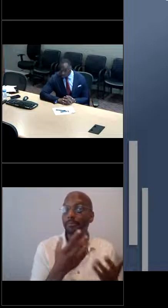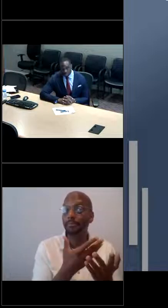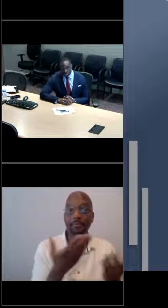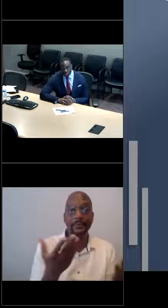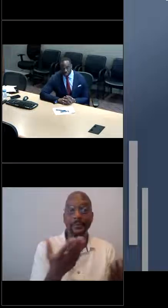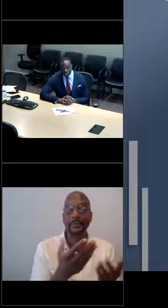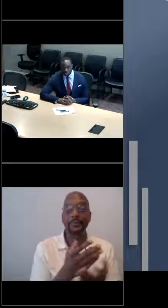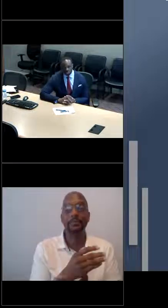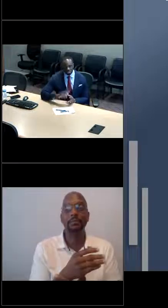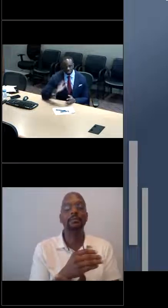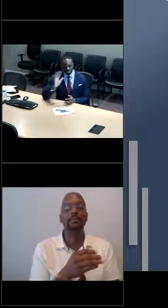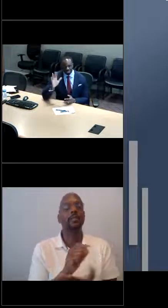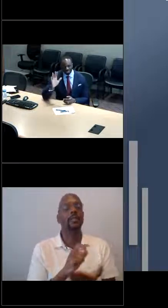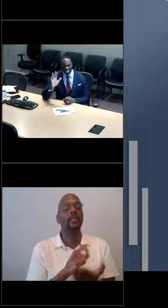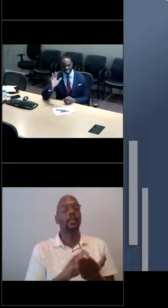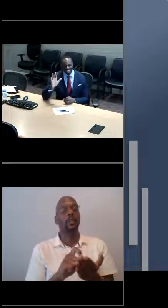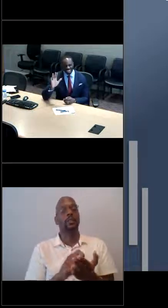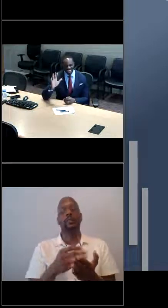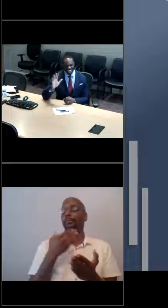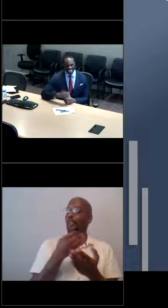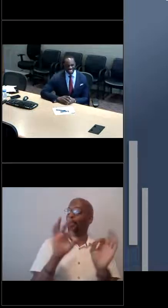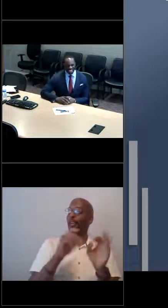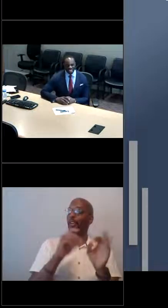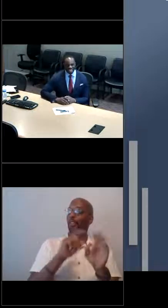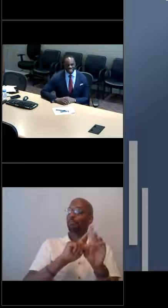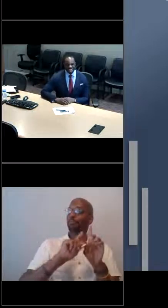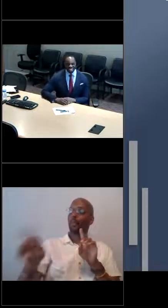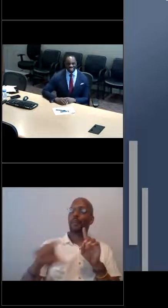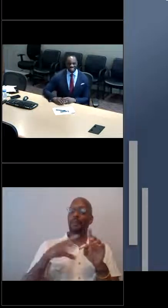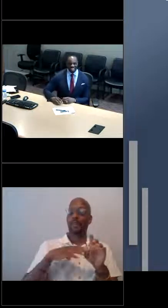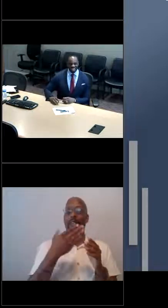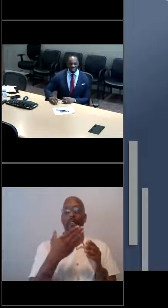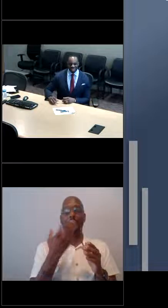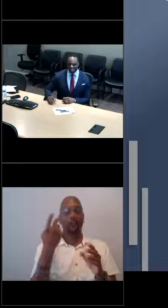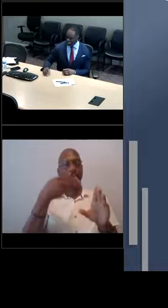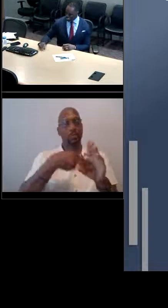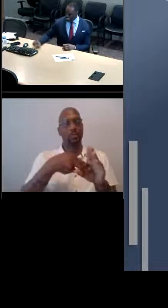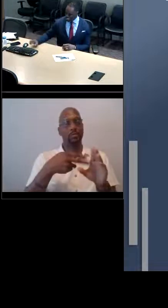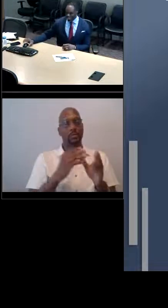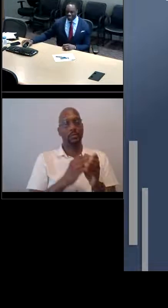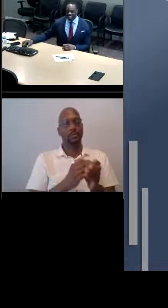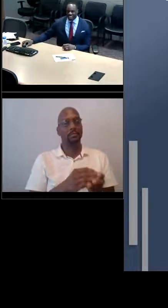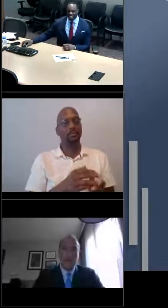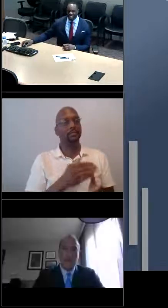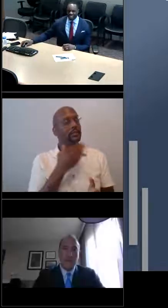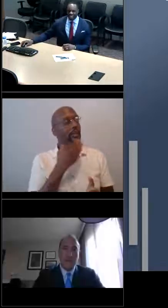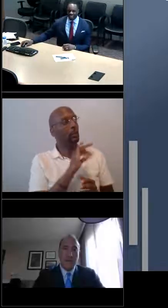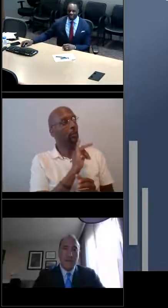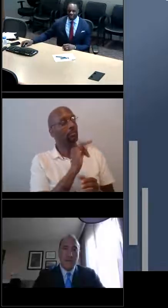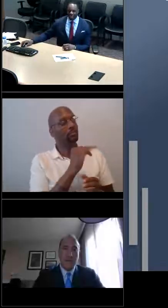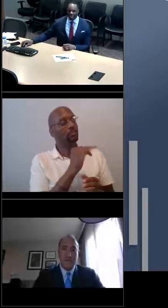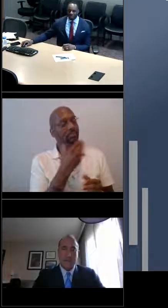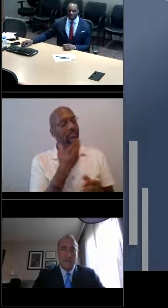All right, Secretary, I think you're off the hook. Thank you for joining us. Thank you, Chair Eager. Thank you.